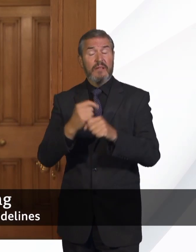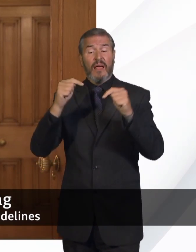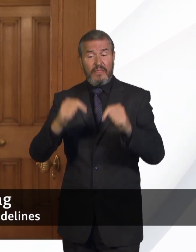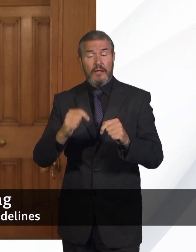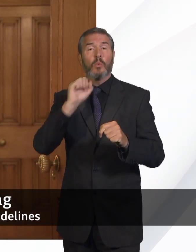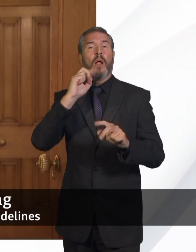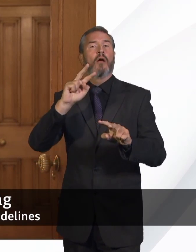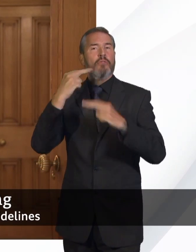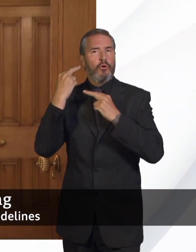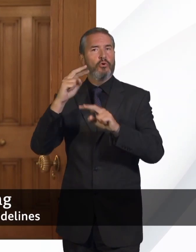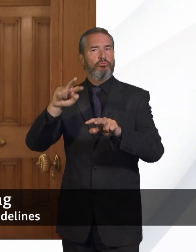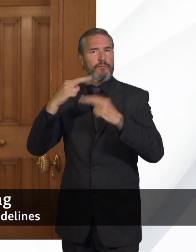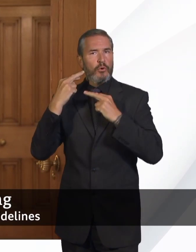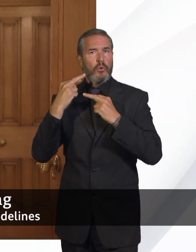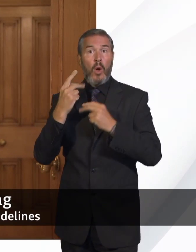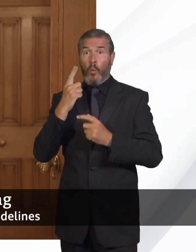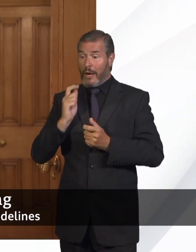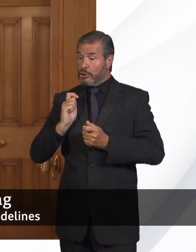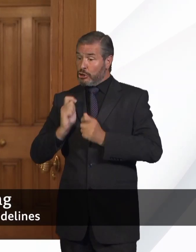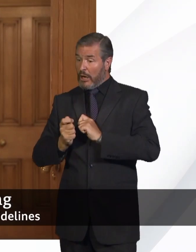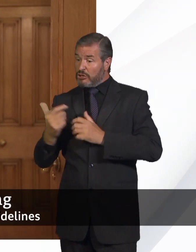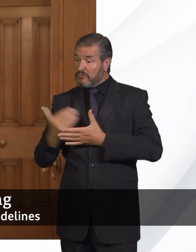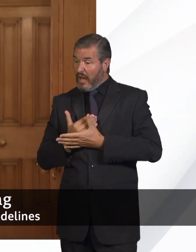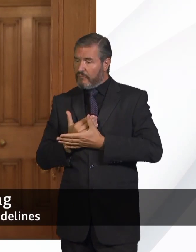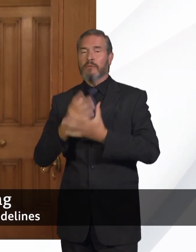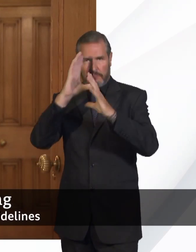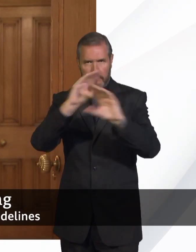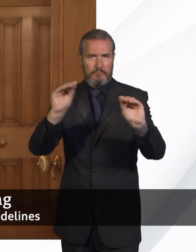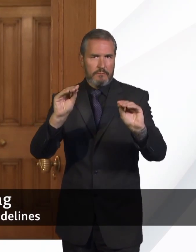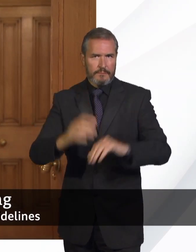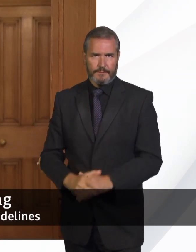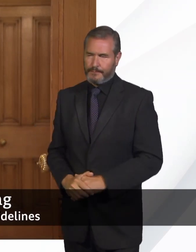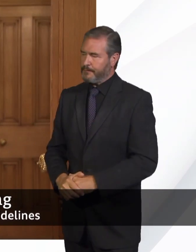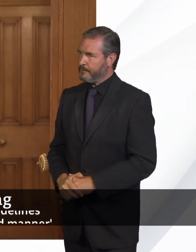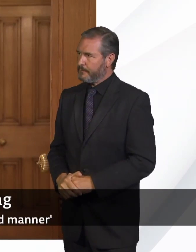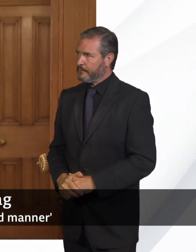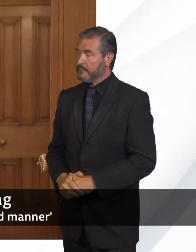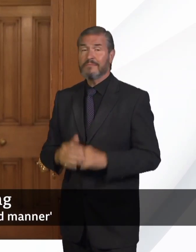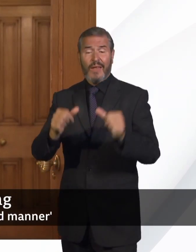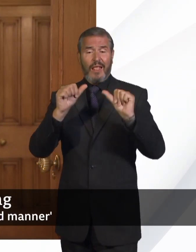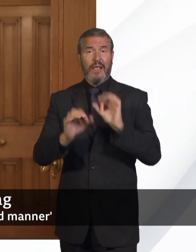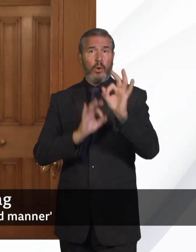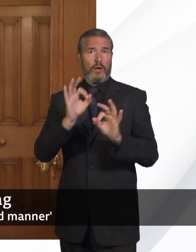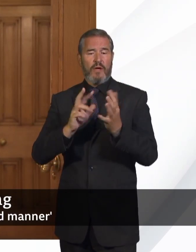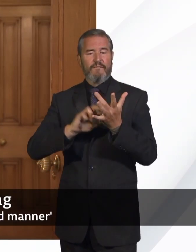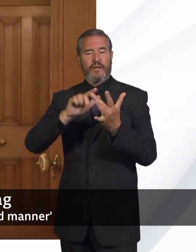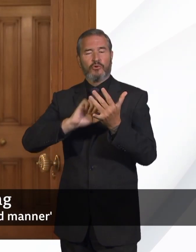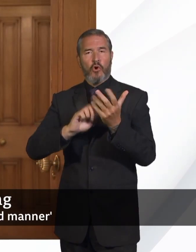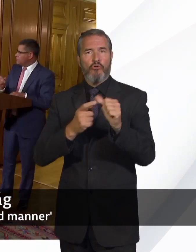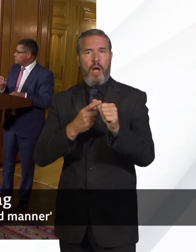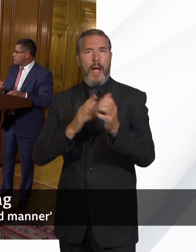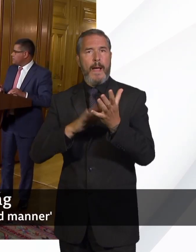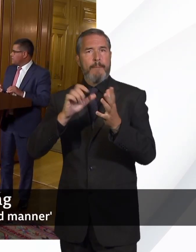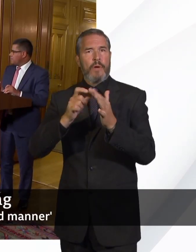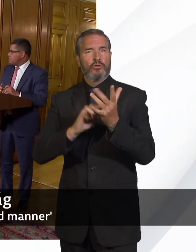review, and it will only change when it is safe to do so. Thank you very much. The next question is from Victoria MacDonald at Channel